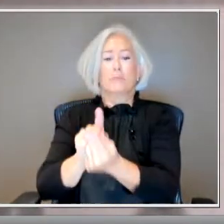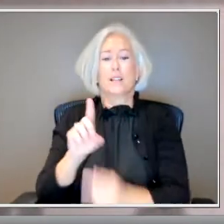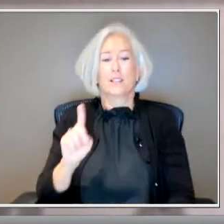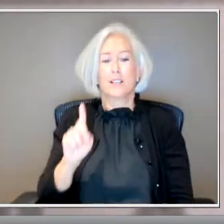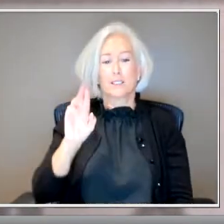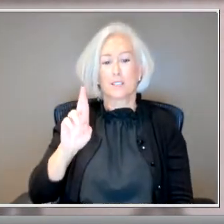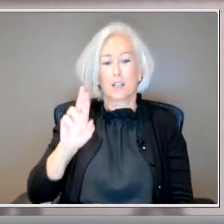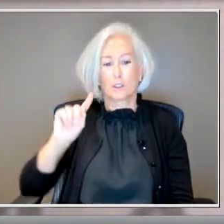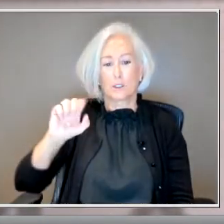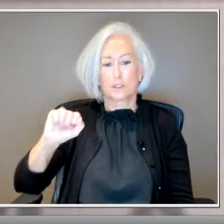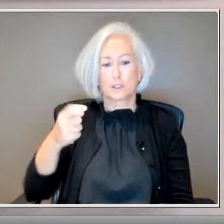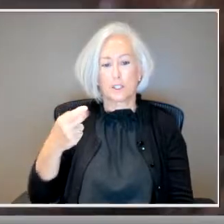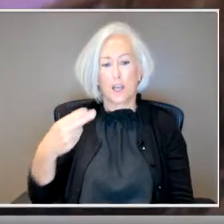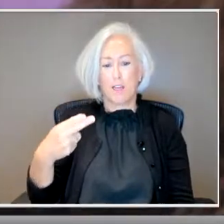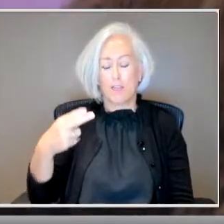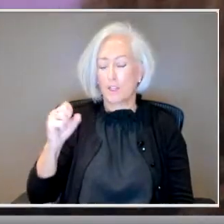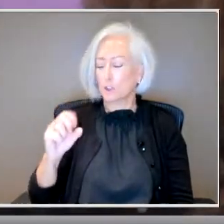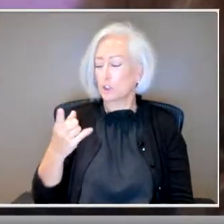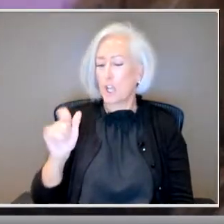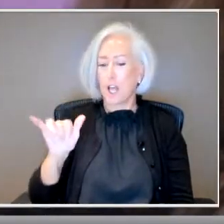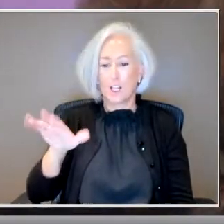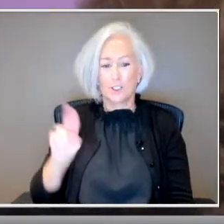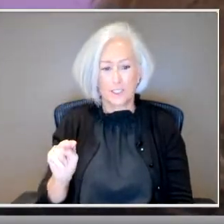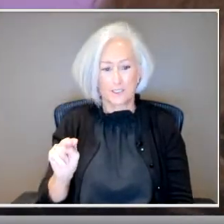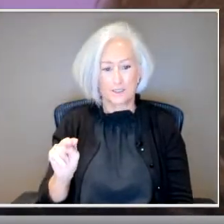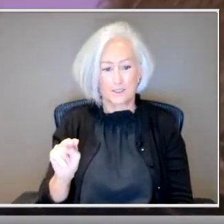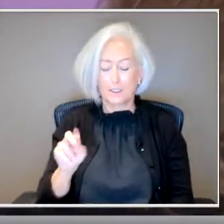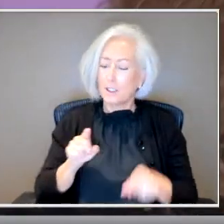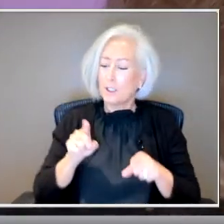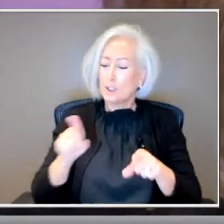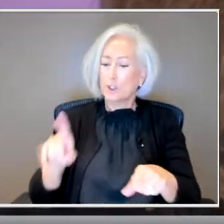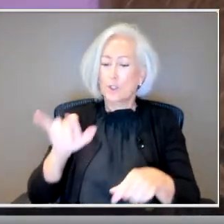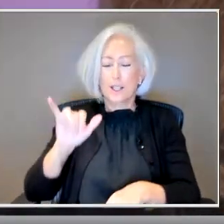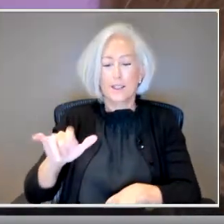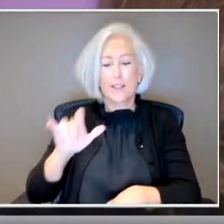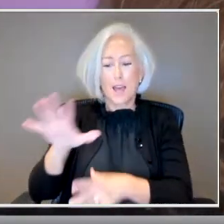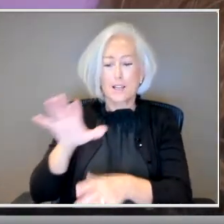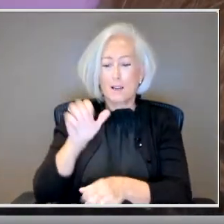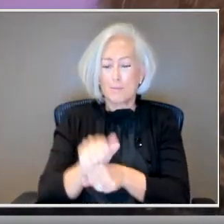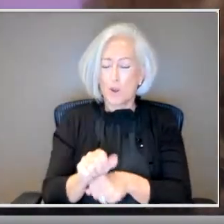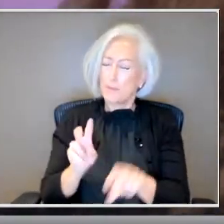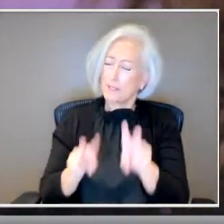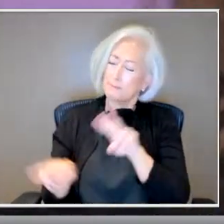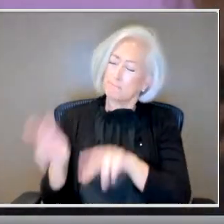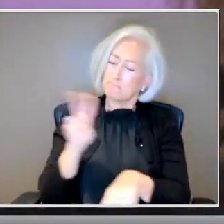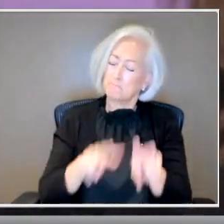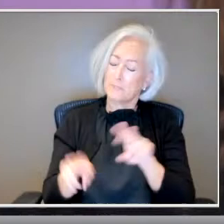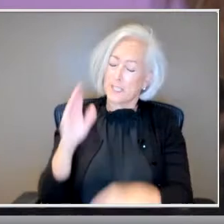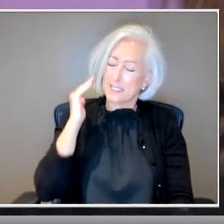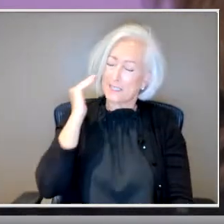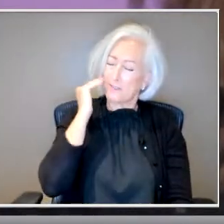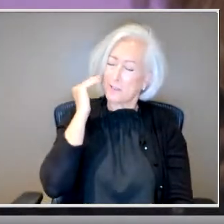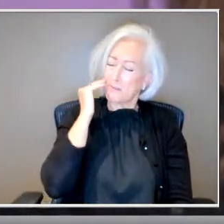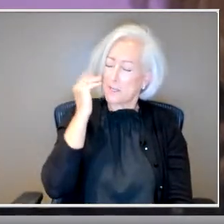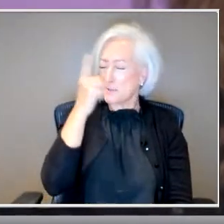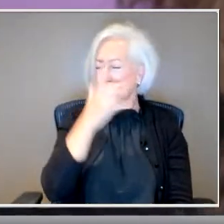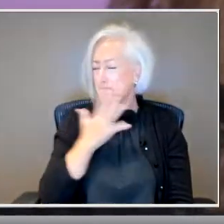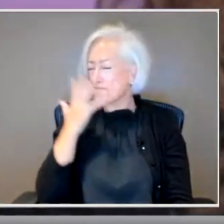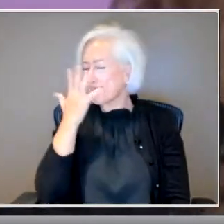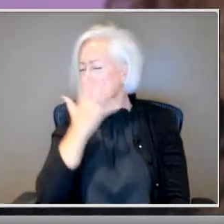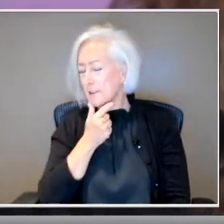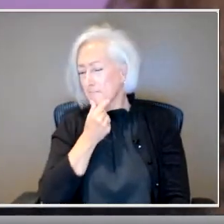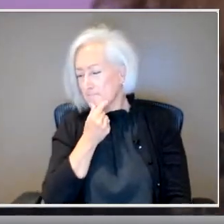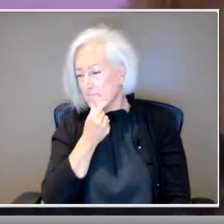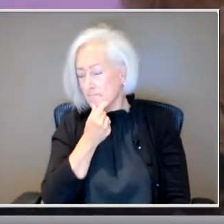Seth Sheldon. The whole time during the visit, I was looking at him, I'm like, gosh, he seems so familiar. But after being a flight attendant for 34